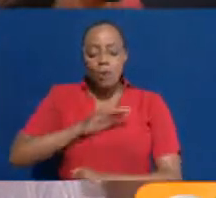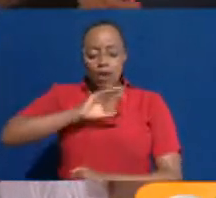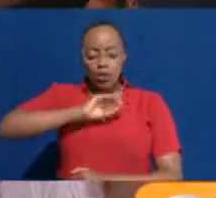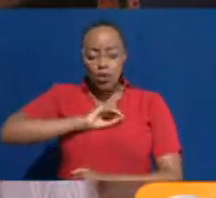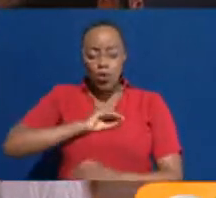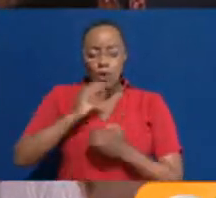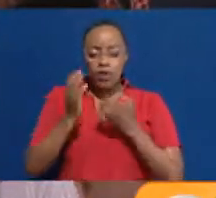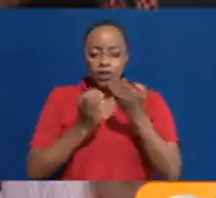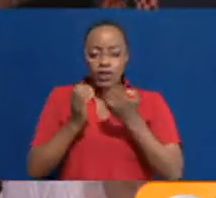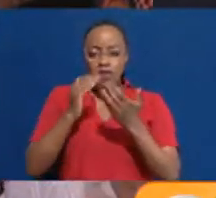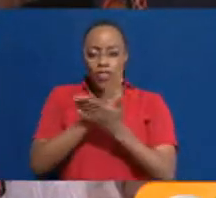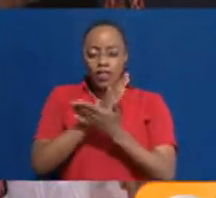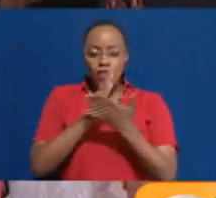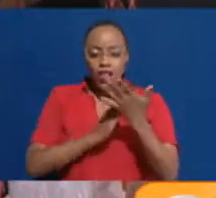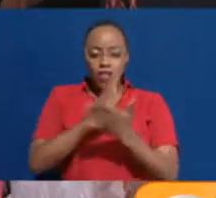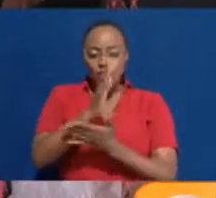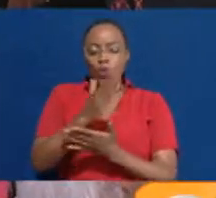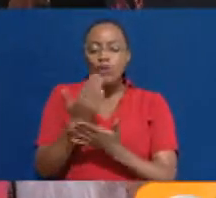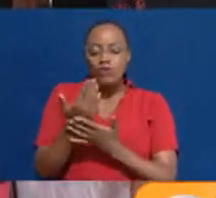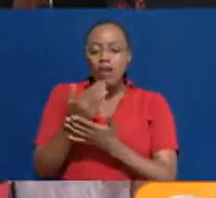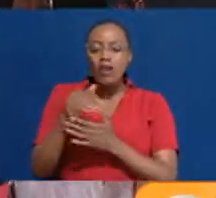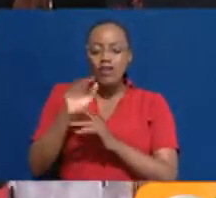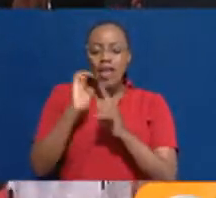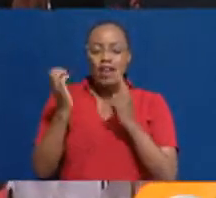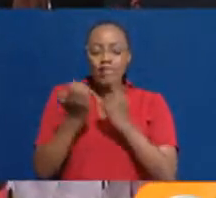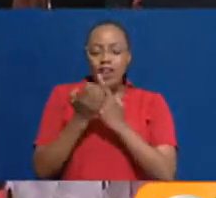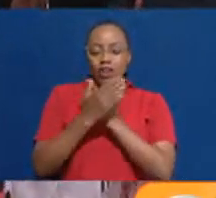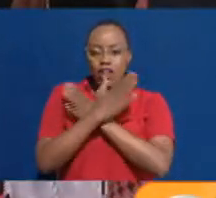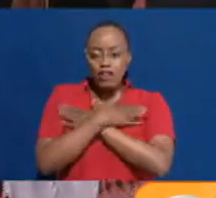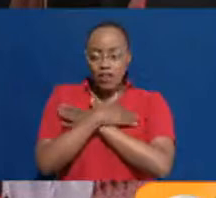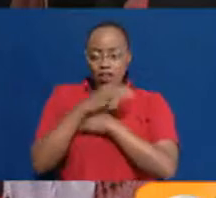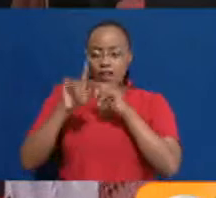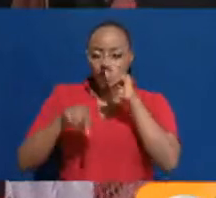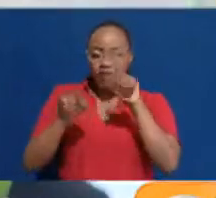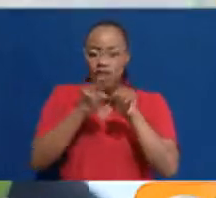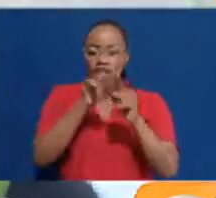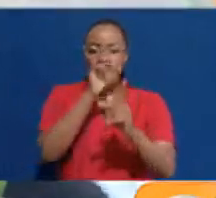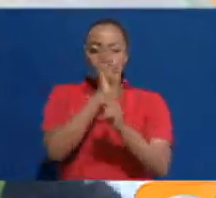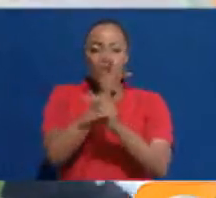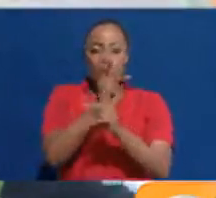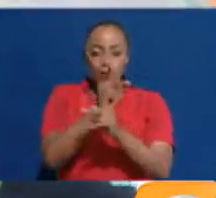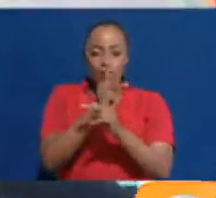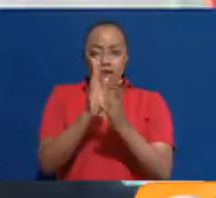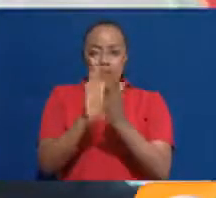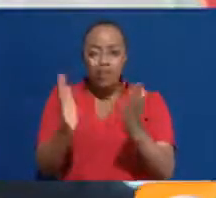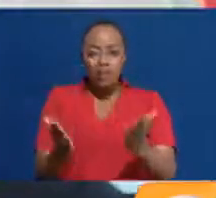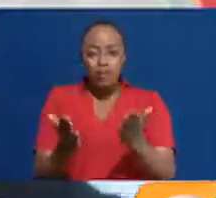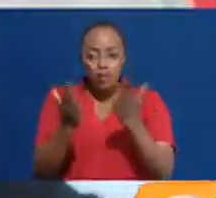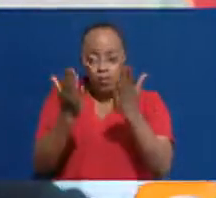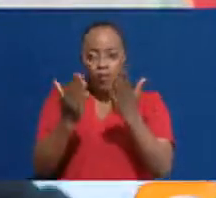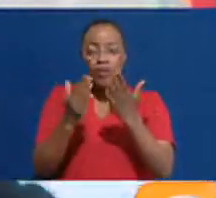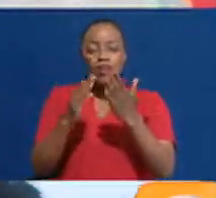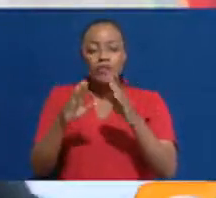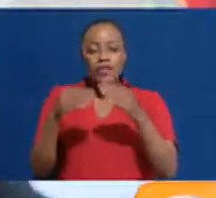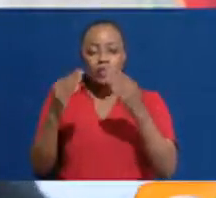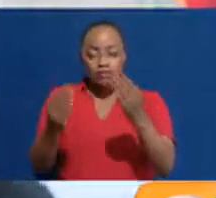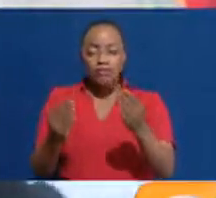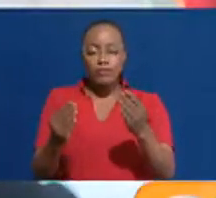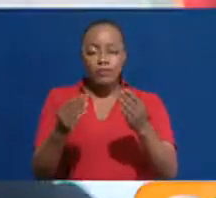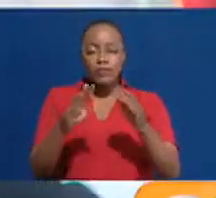in the sector through eco-friendly fisheries, biodiversity preservation, and improved input and services